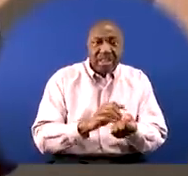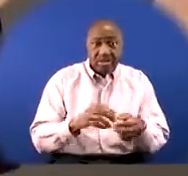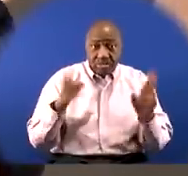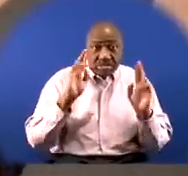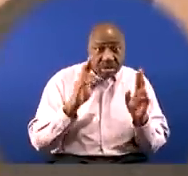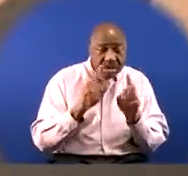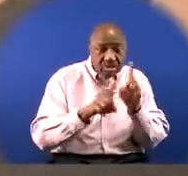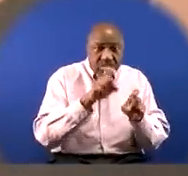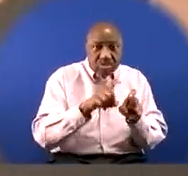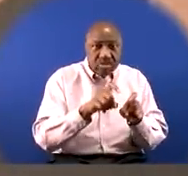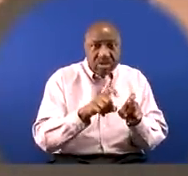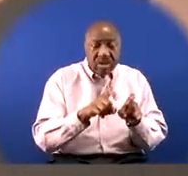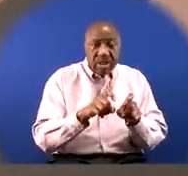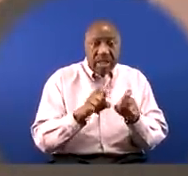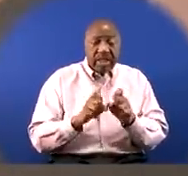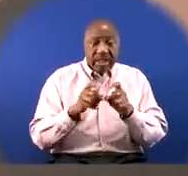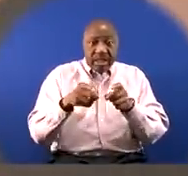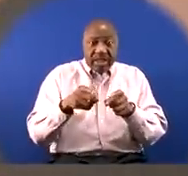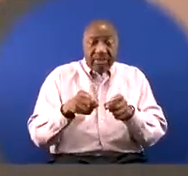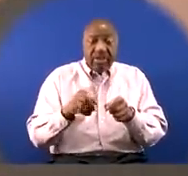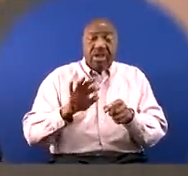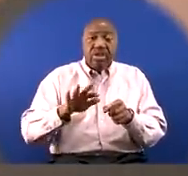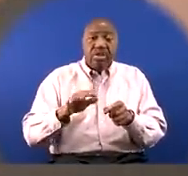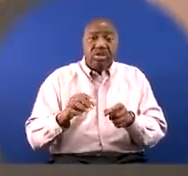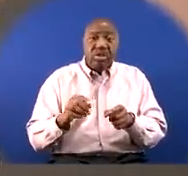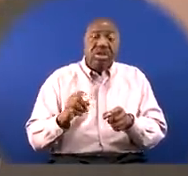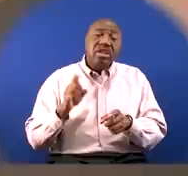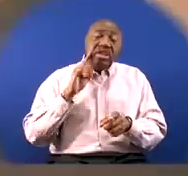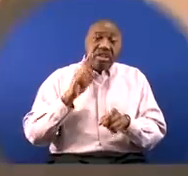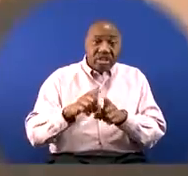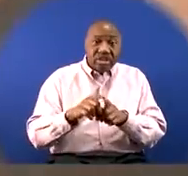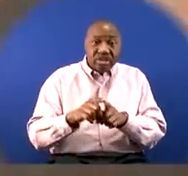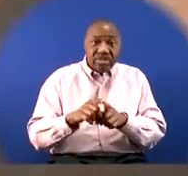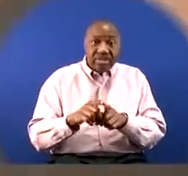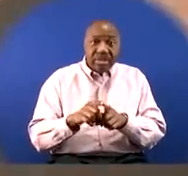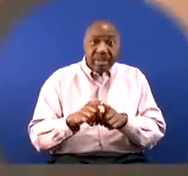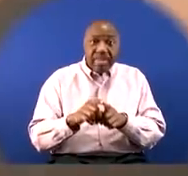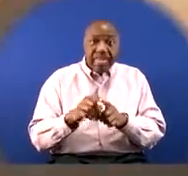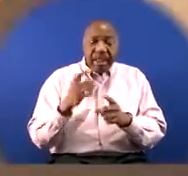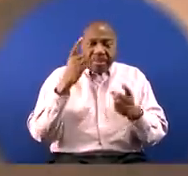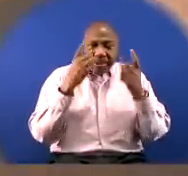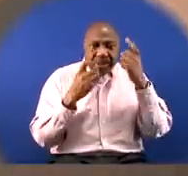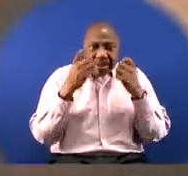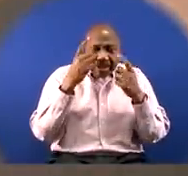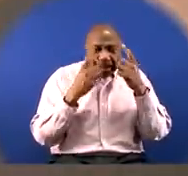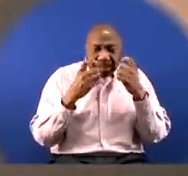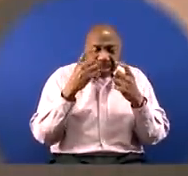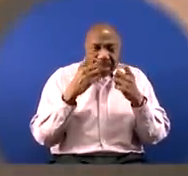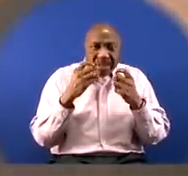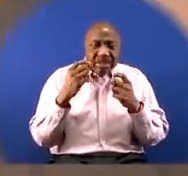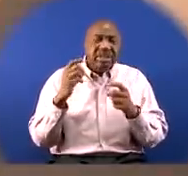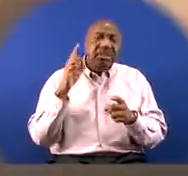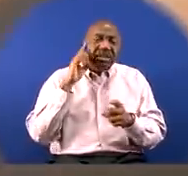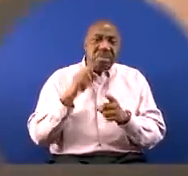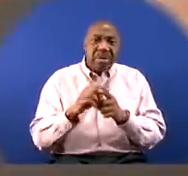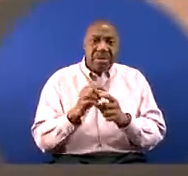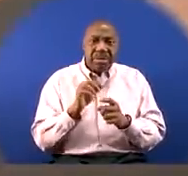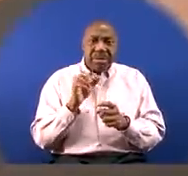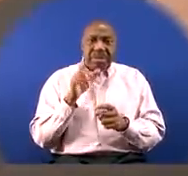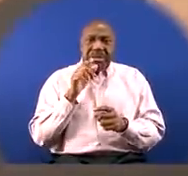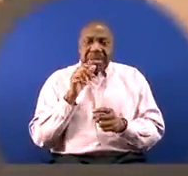ready to give your sister the transfusion?" With tears in his eyes, his bottom